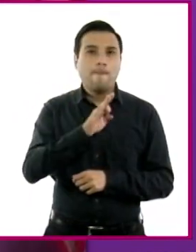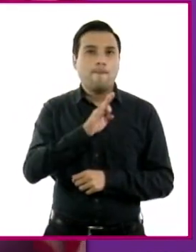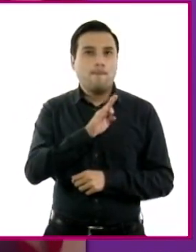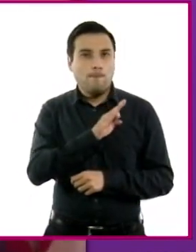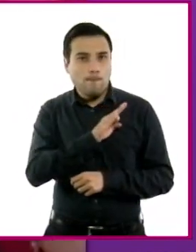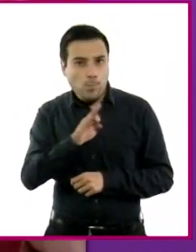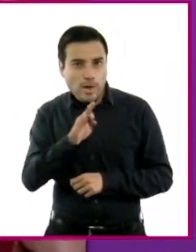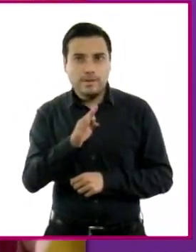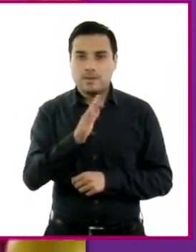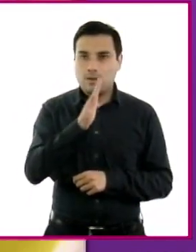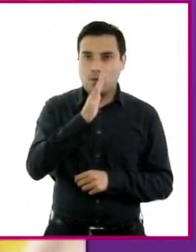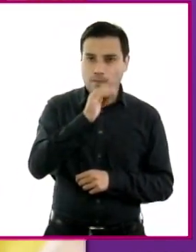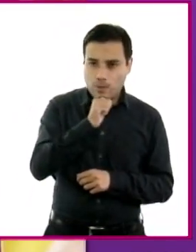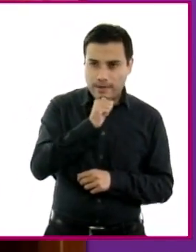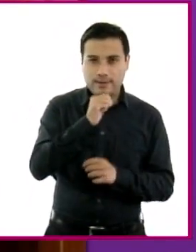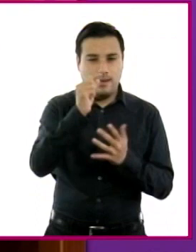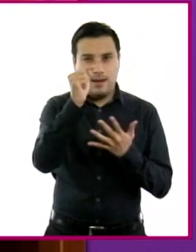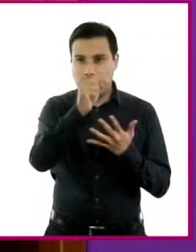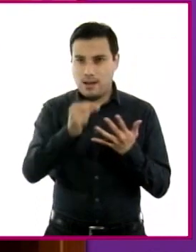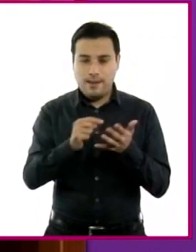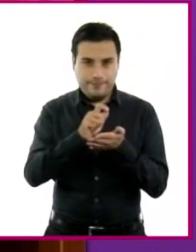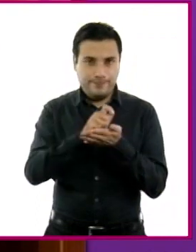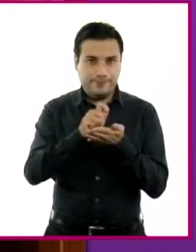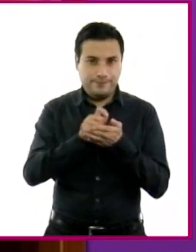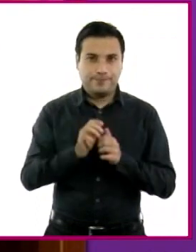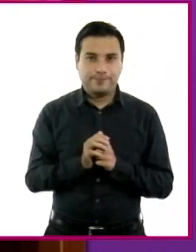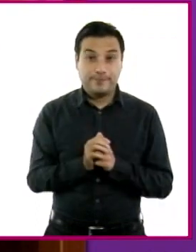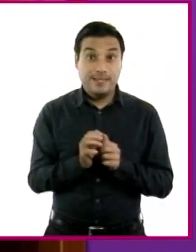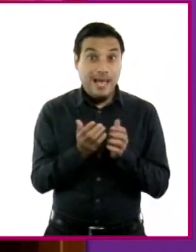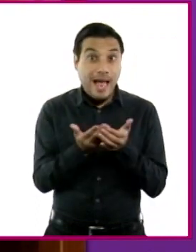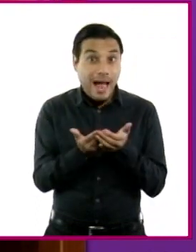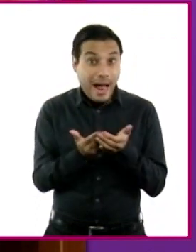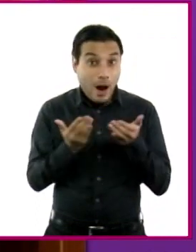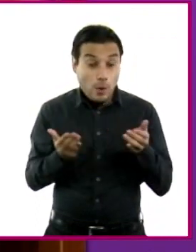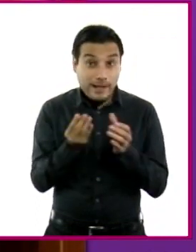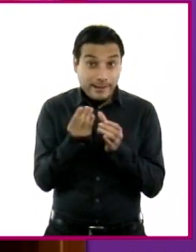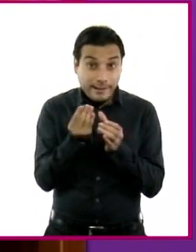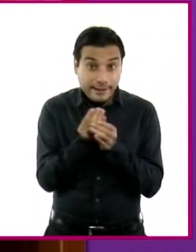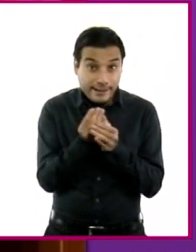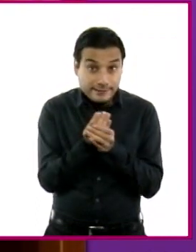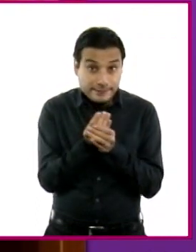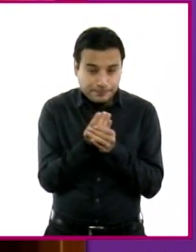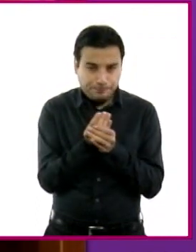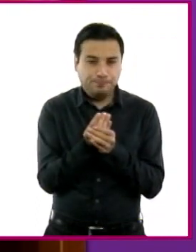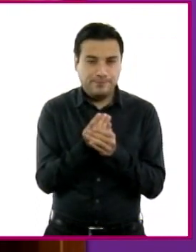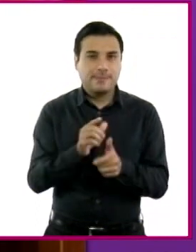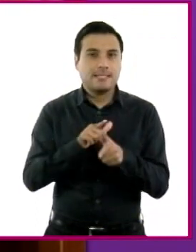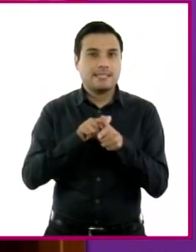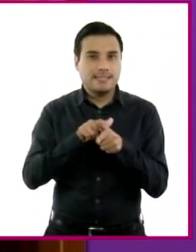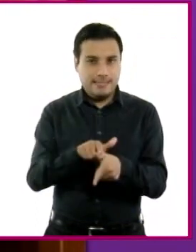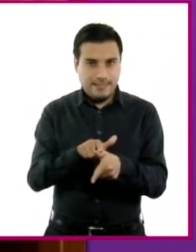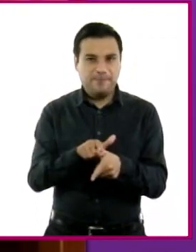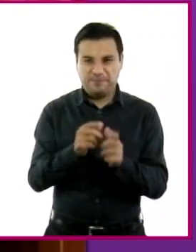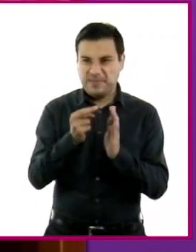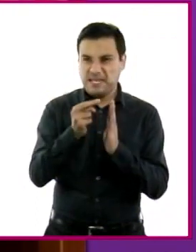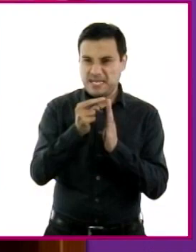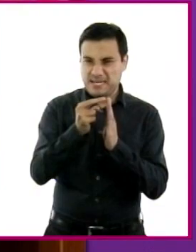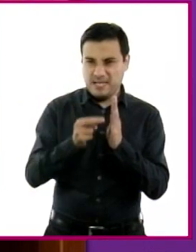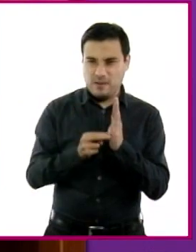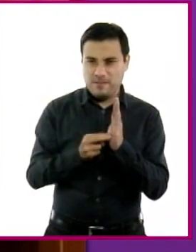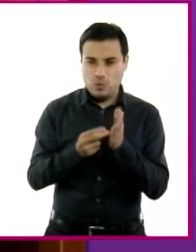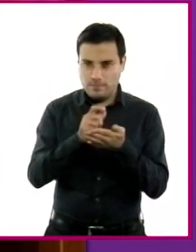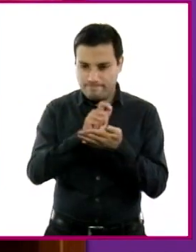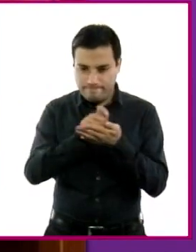no pueden hacer en una escuela. En el capítulo de hoy, avanzaremos en la elaboración de la versión final de